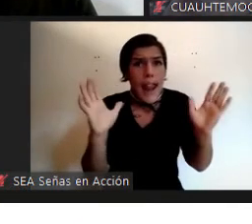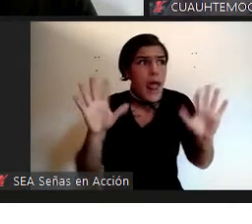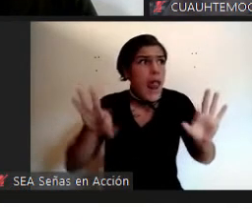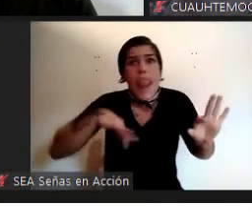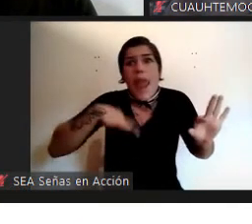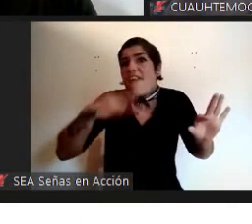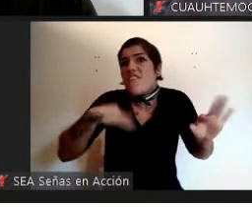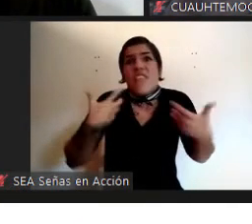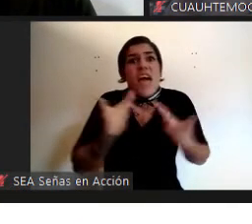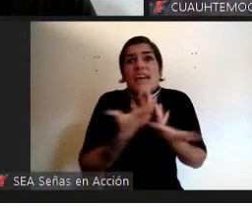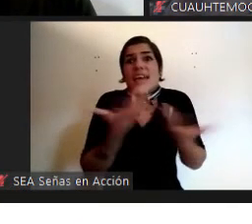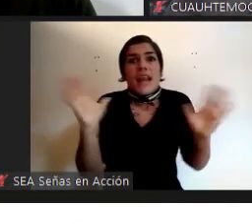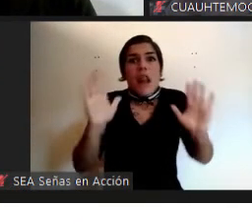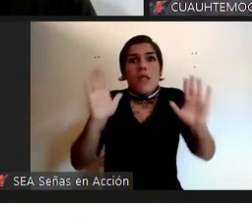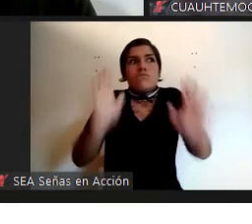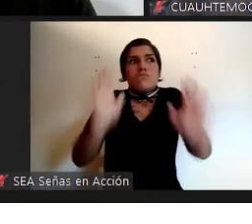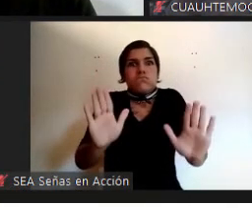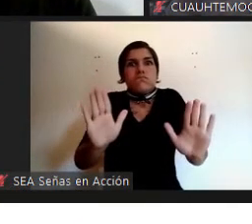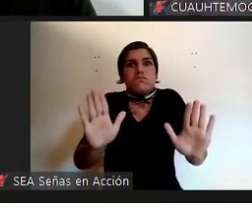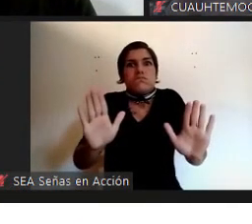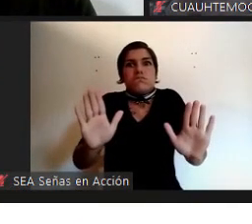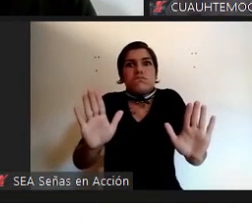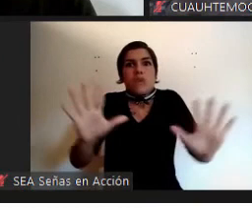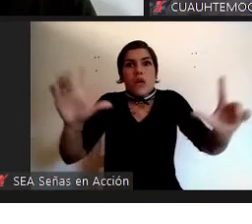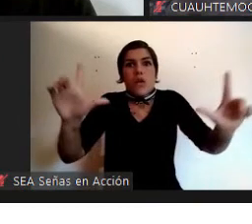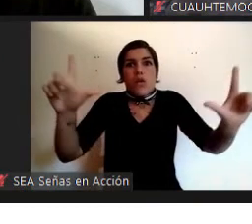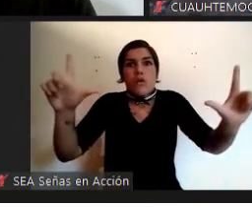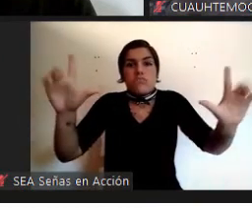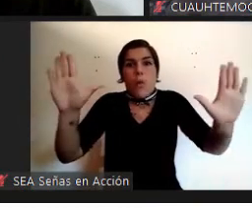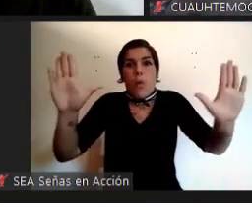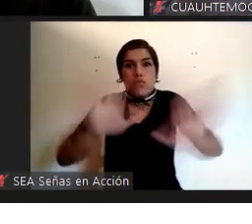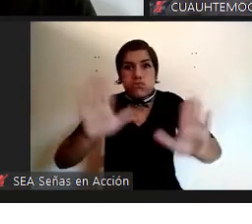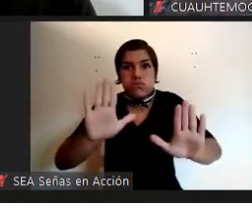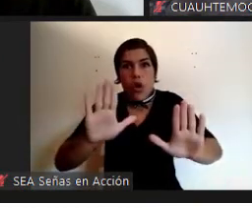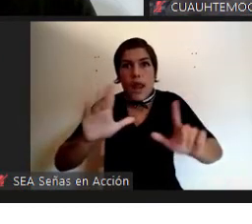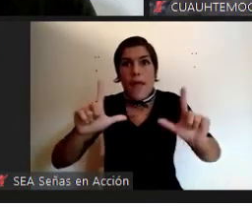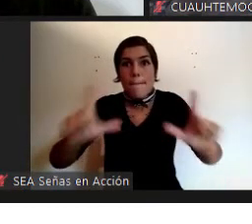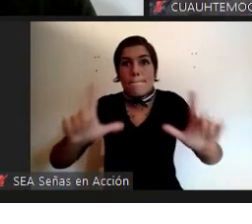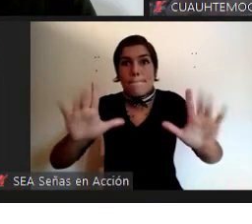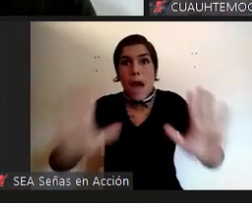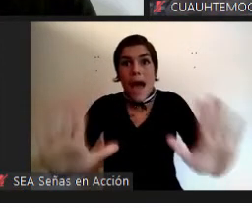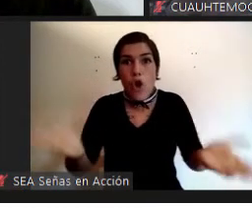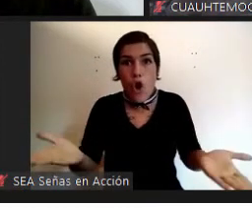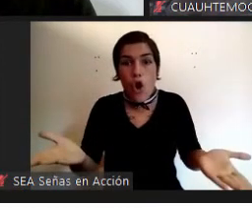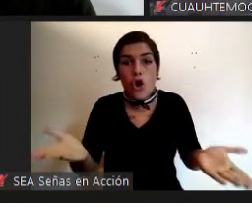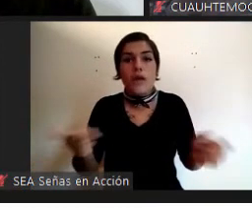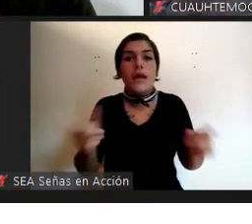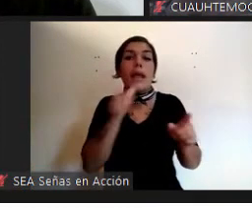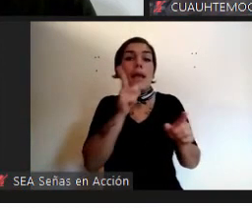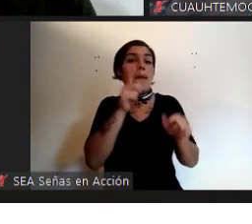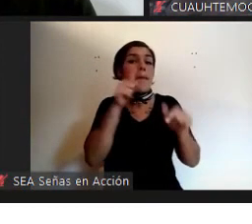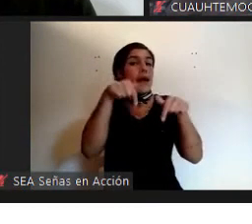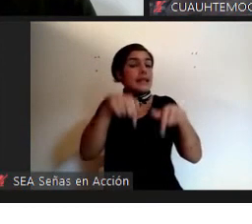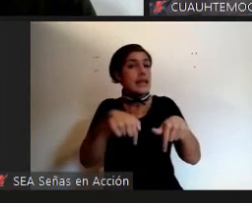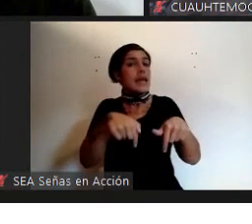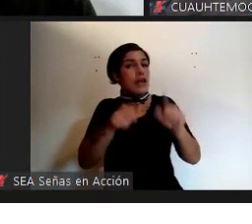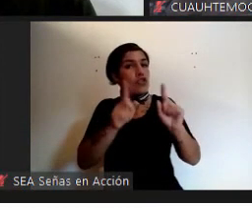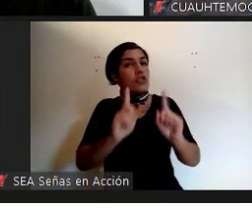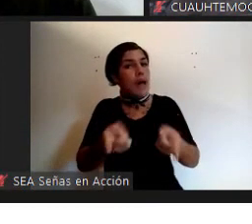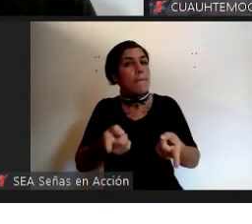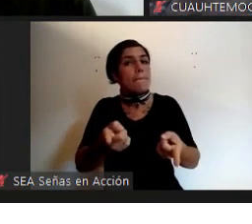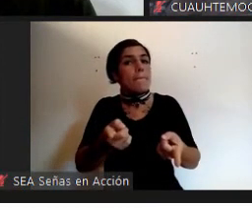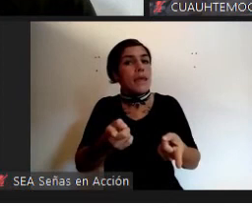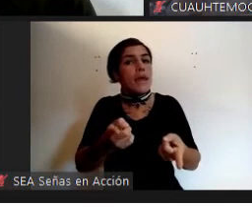to relocalize productions. Mentally and intellectually, this will also make us